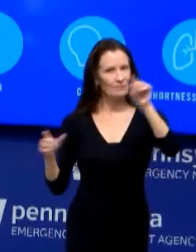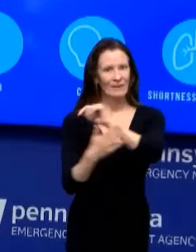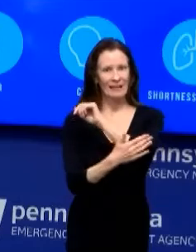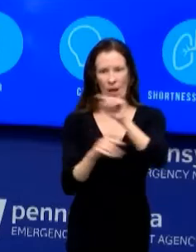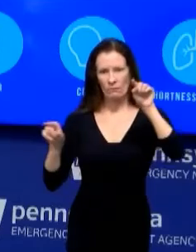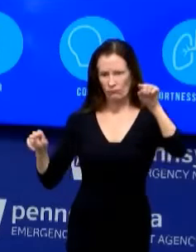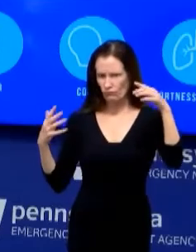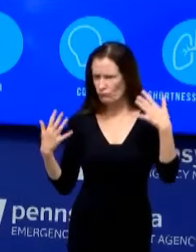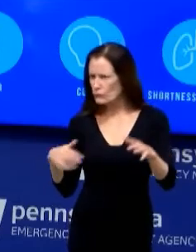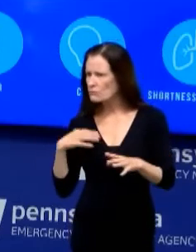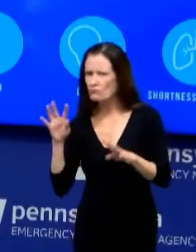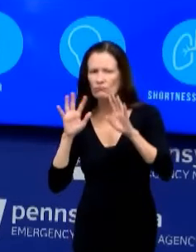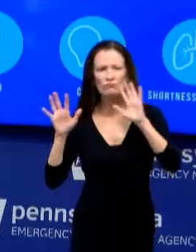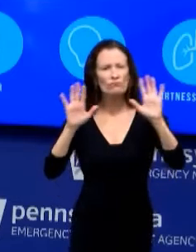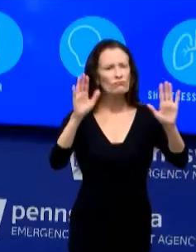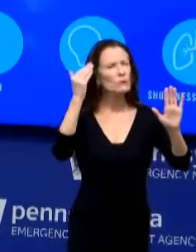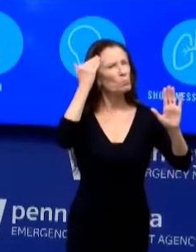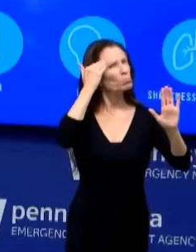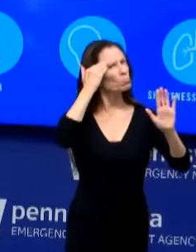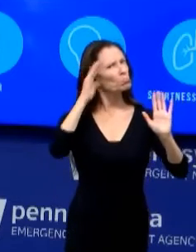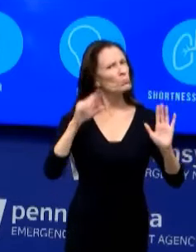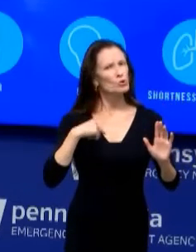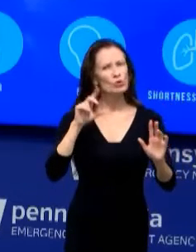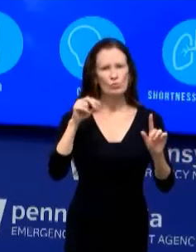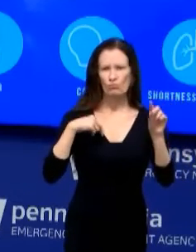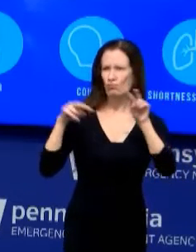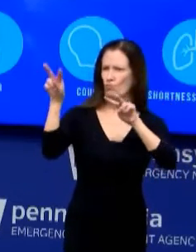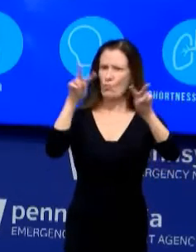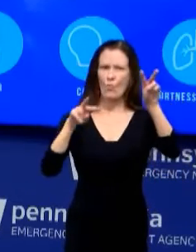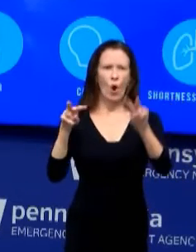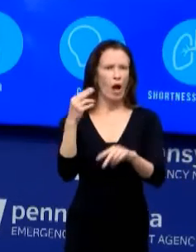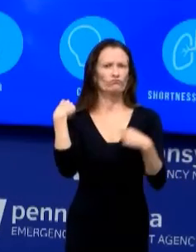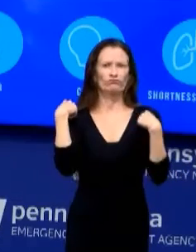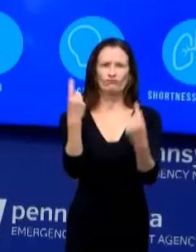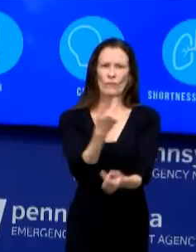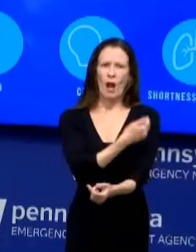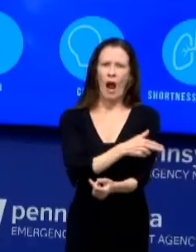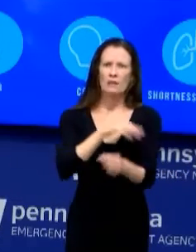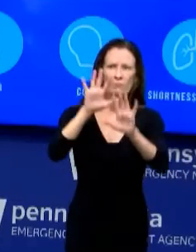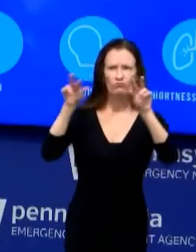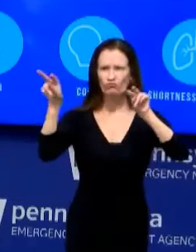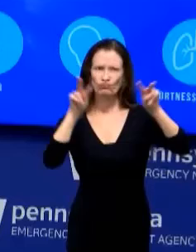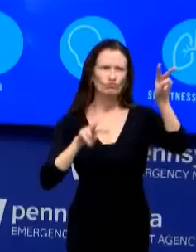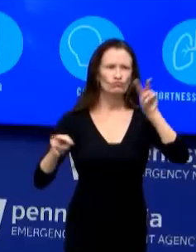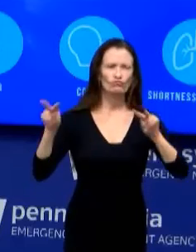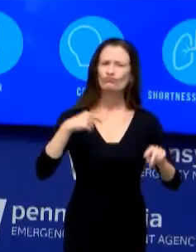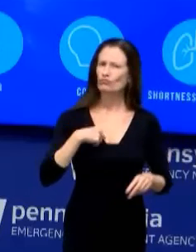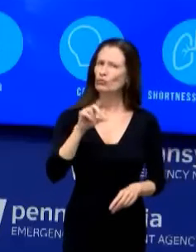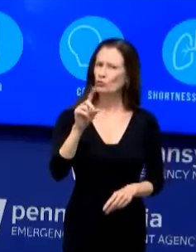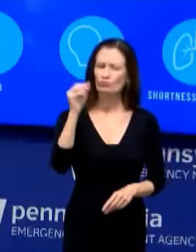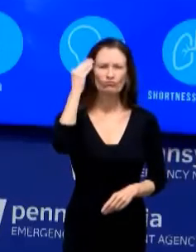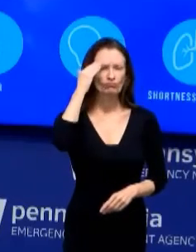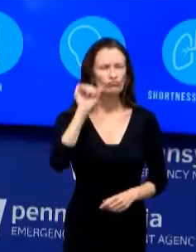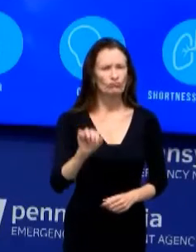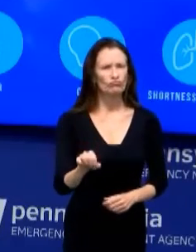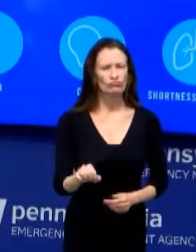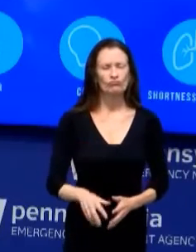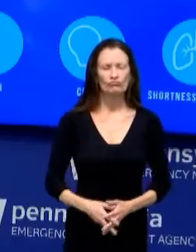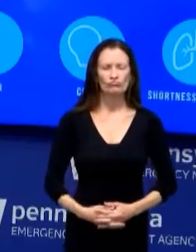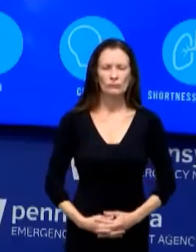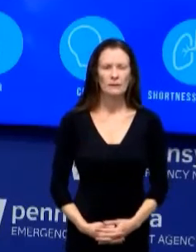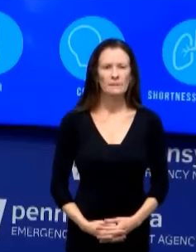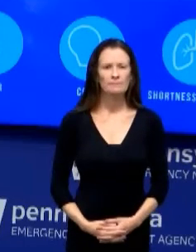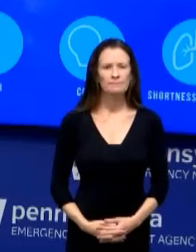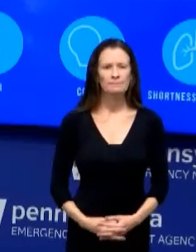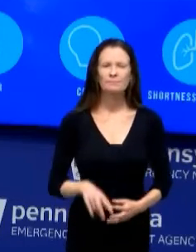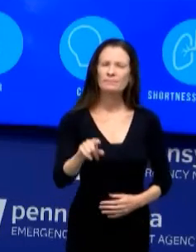This is from Pittsburgh Business Times. Dr. Levine, you spoke yesterday of having a call today with the University of Pittsburgh analytics team. Can you